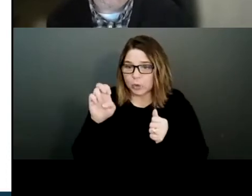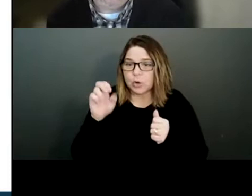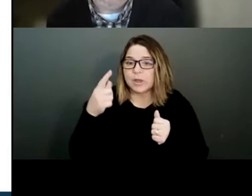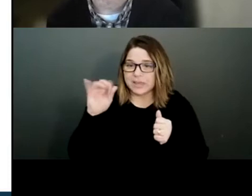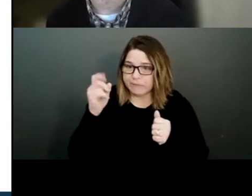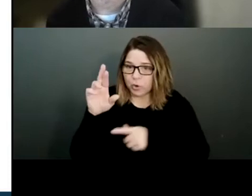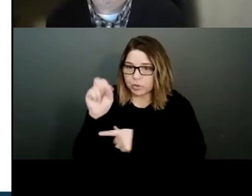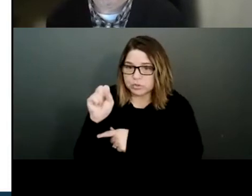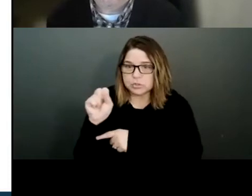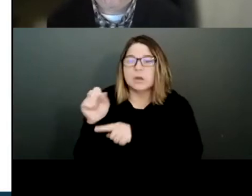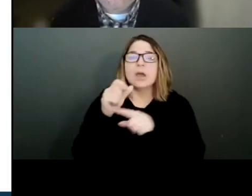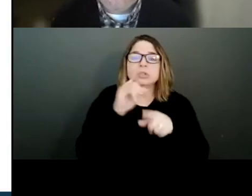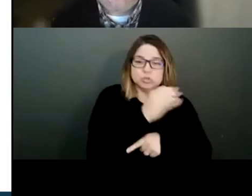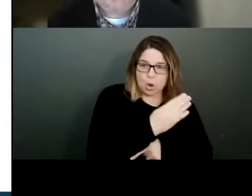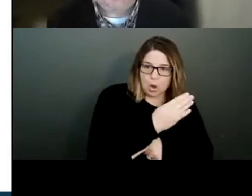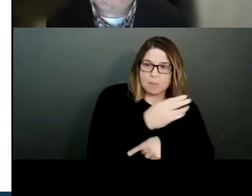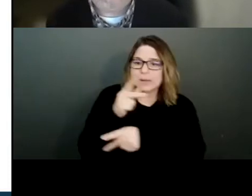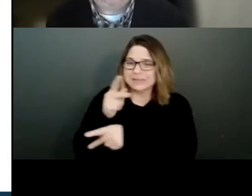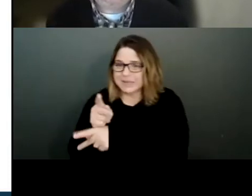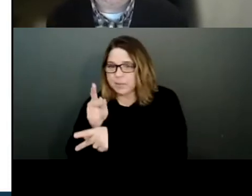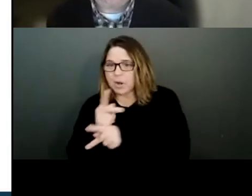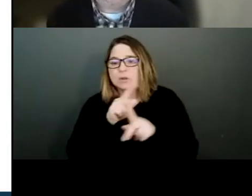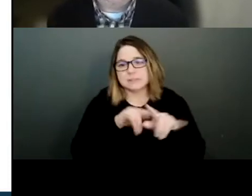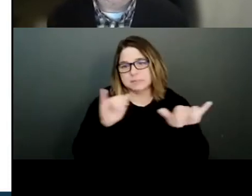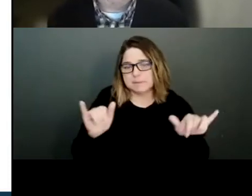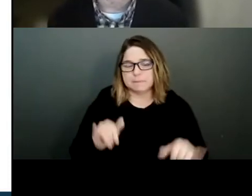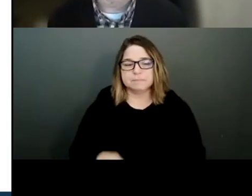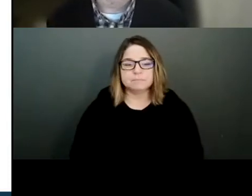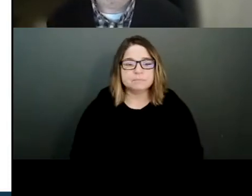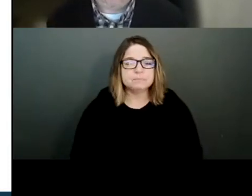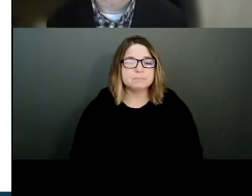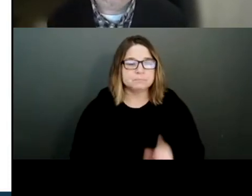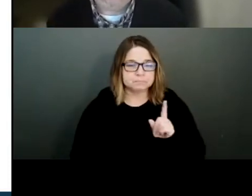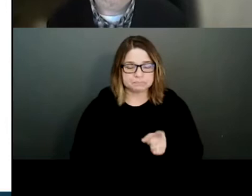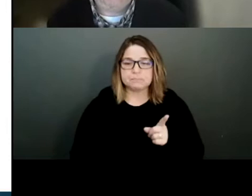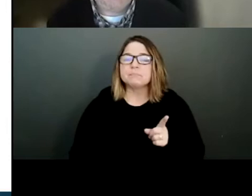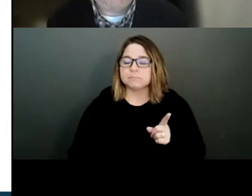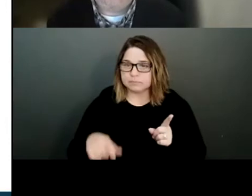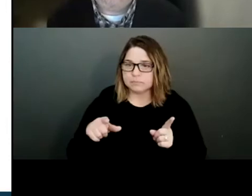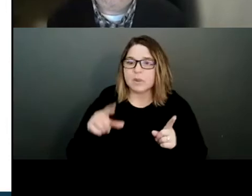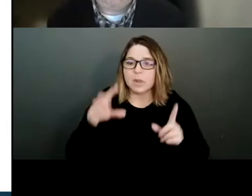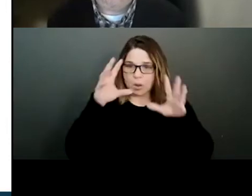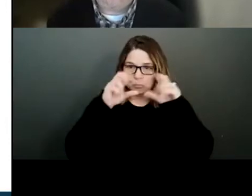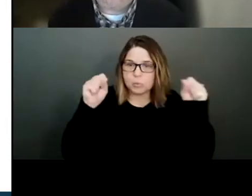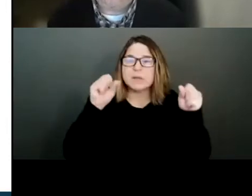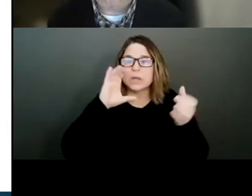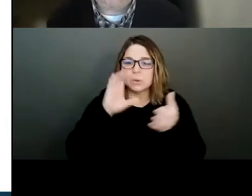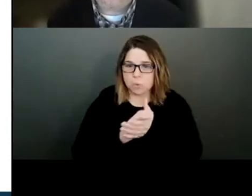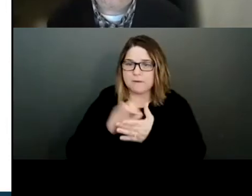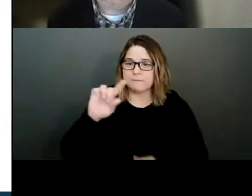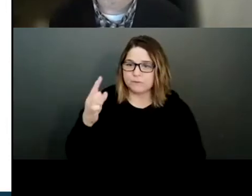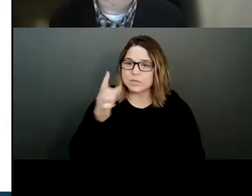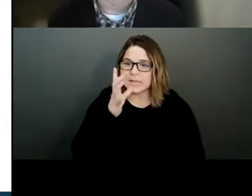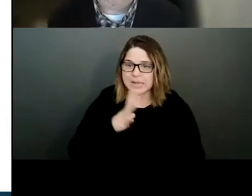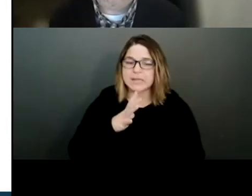slide, please. First Lady Rosalynn Carter likely said it best when she noted that there are only 4